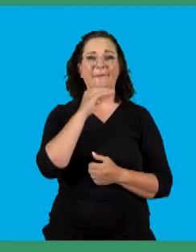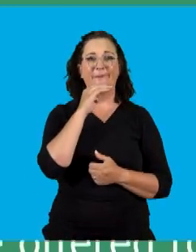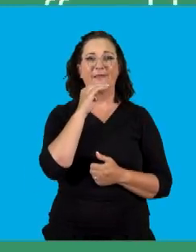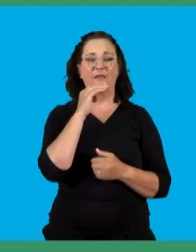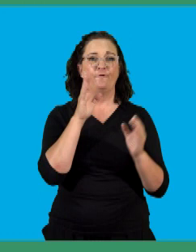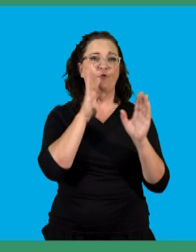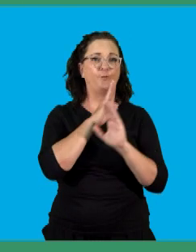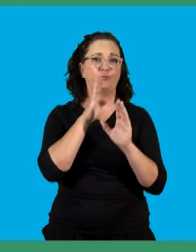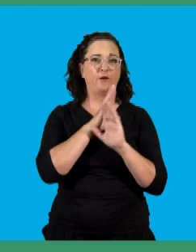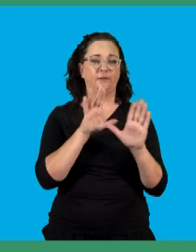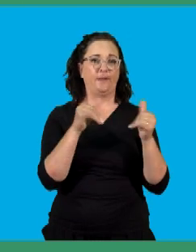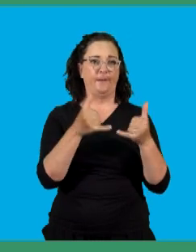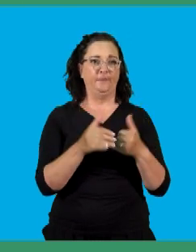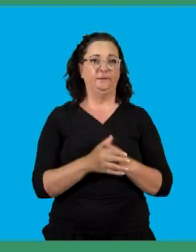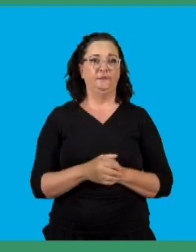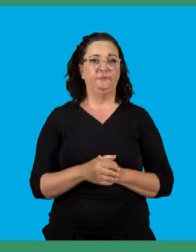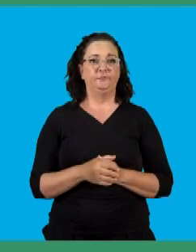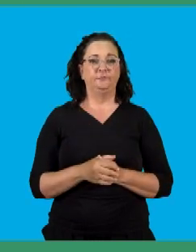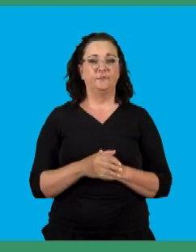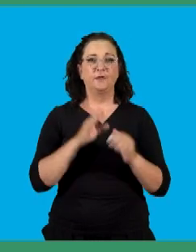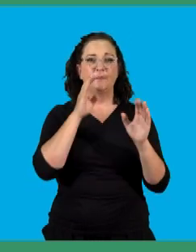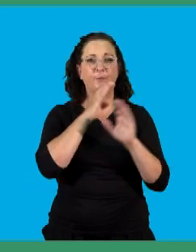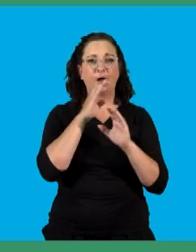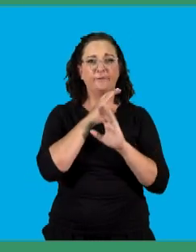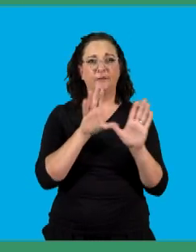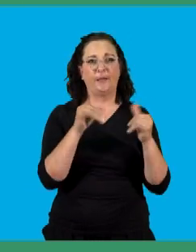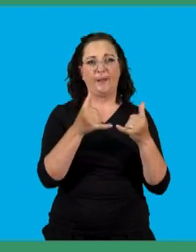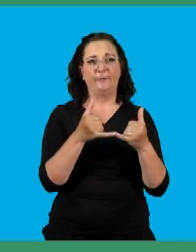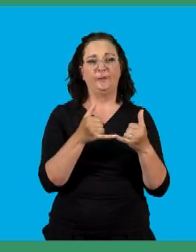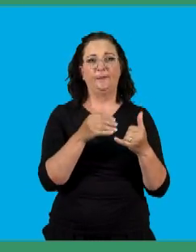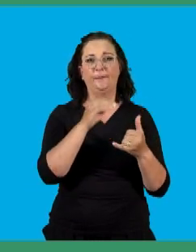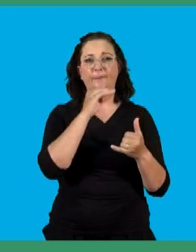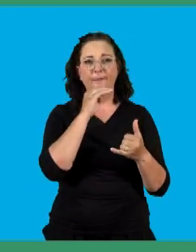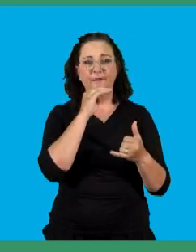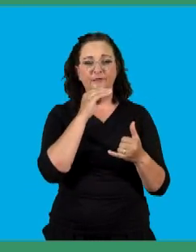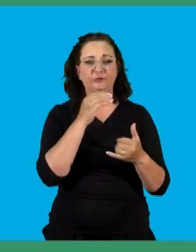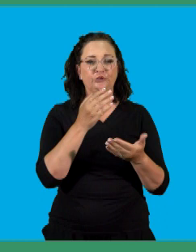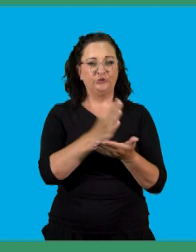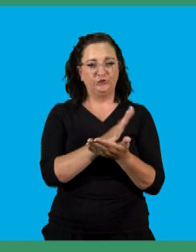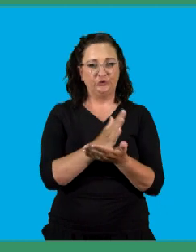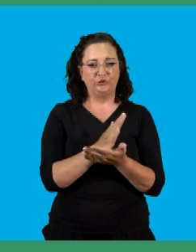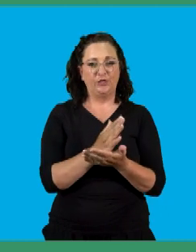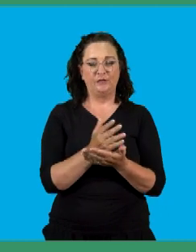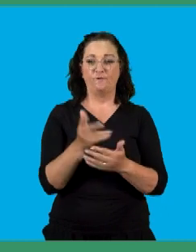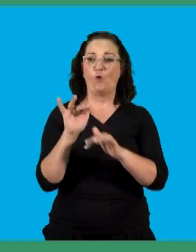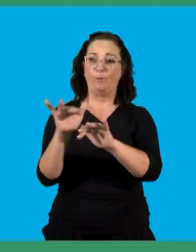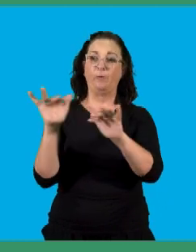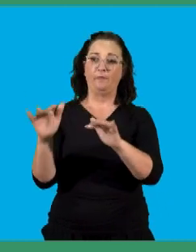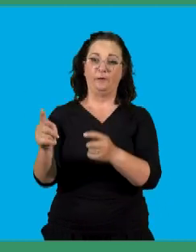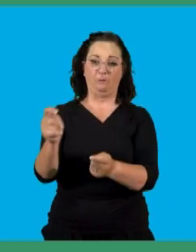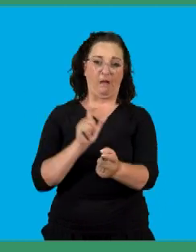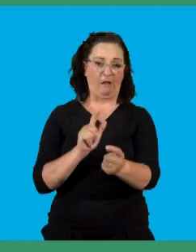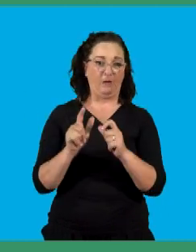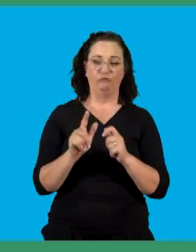private company. A private company is a company whose shares may not be offered to the public